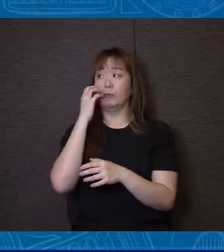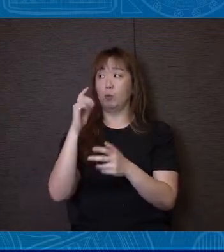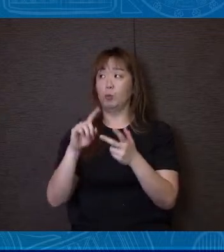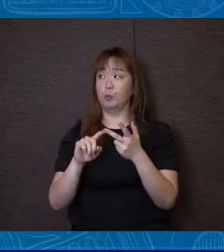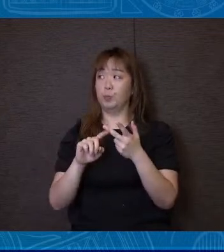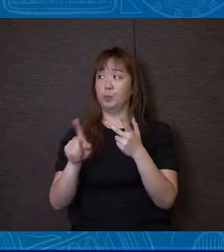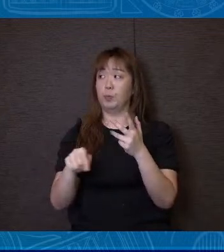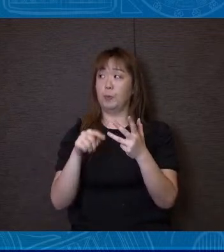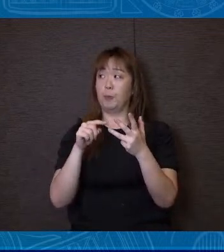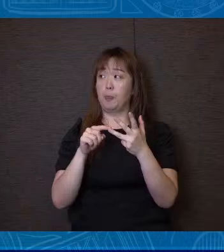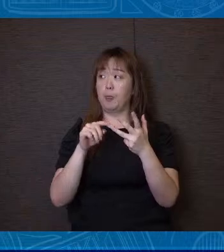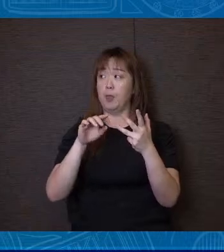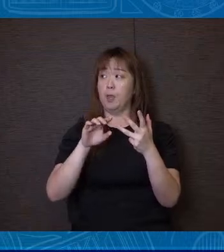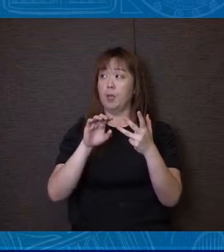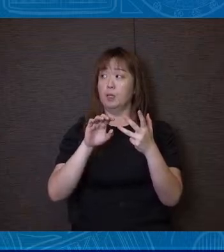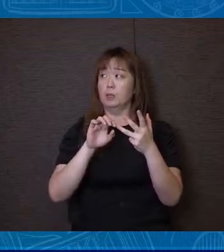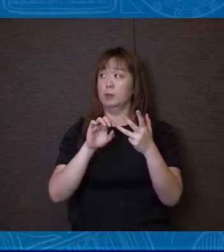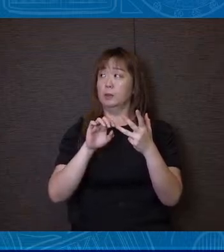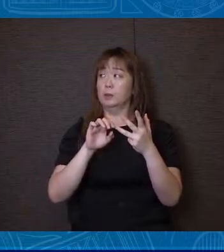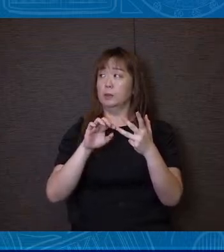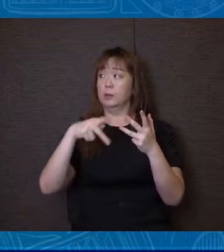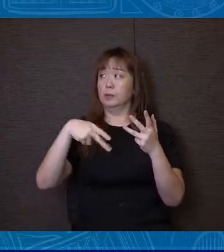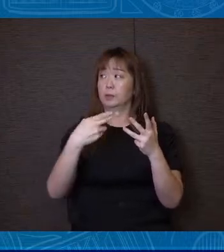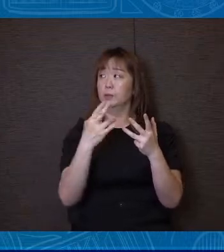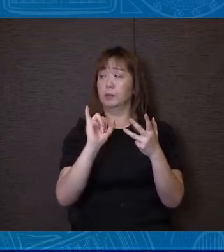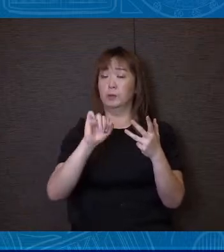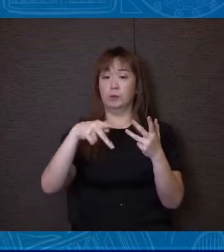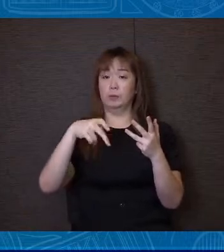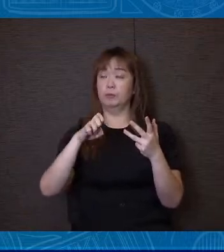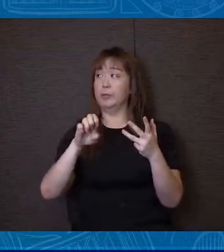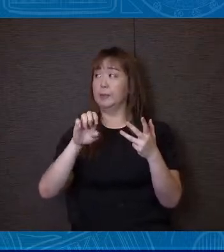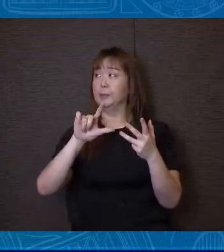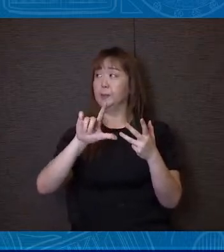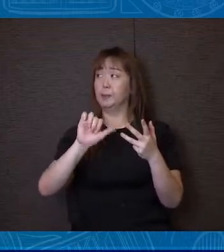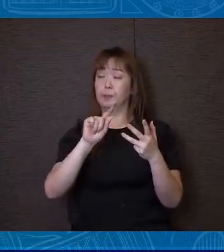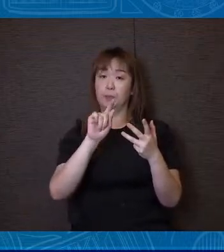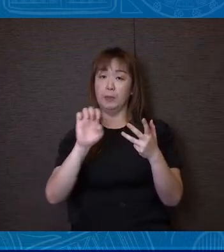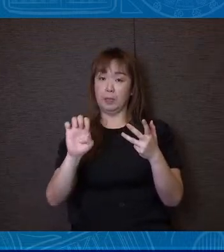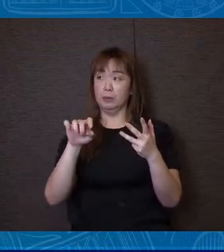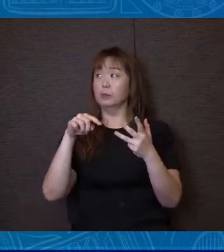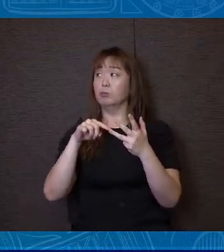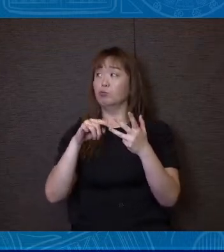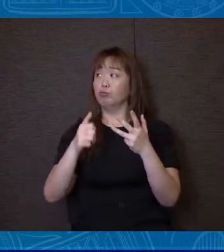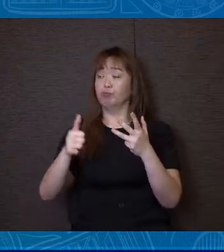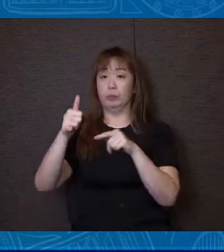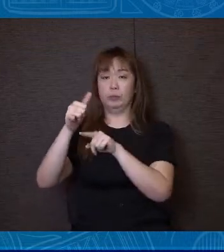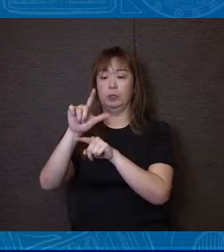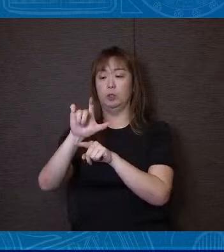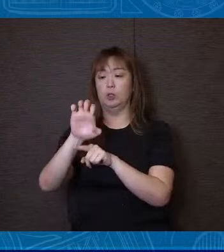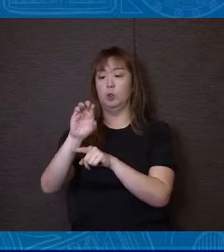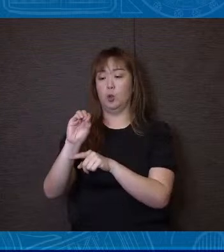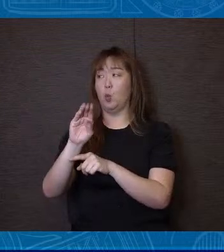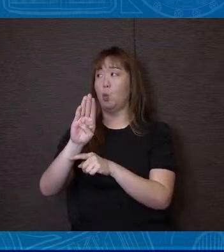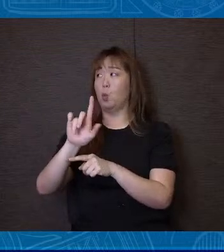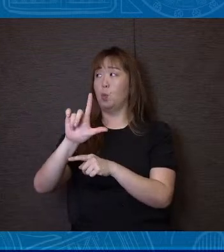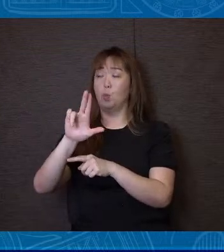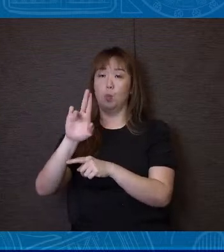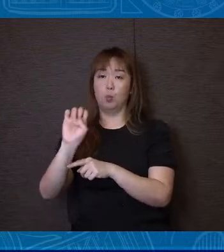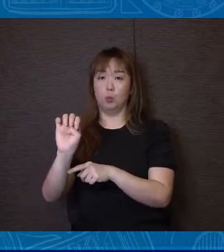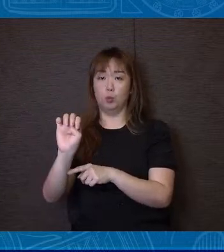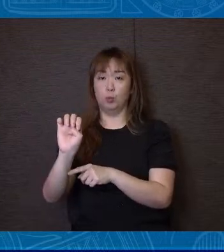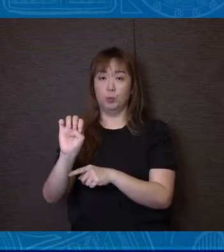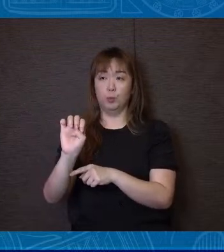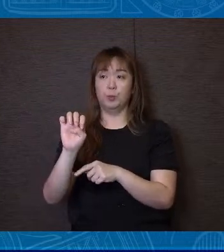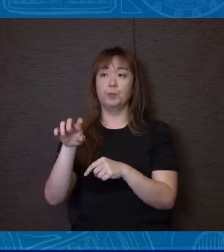And Philippe Latt, who's president and co-founder at Leo Blue. That's one of the companies who is doing some exciting work on